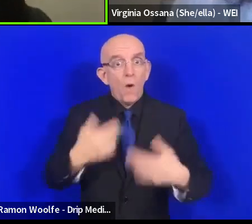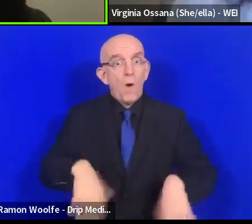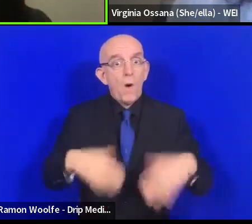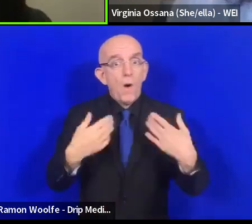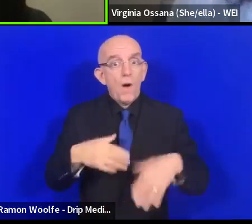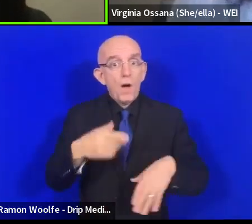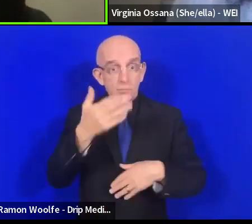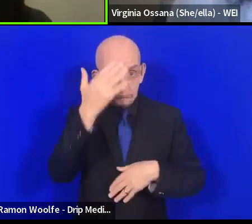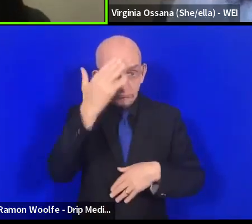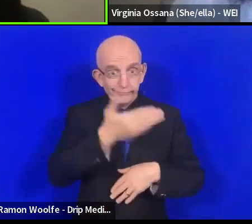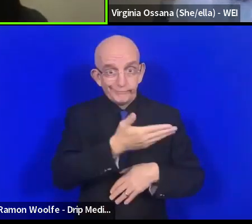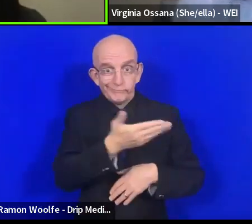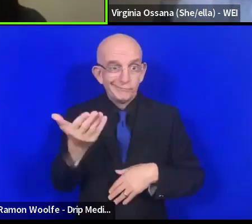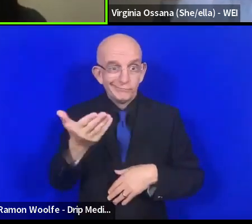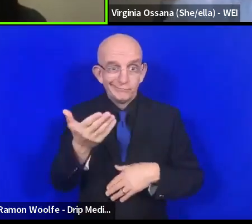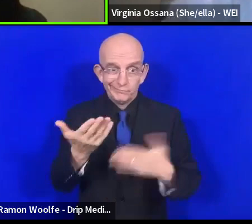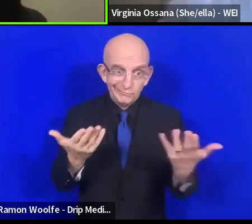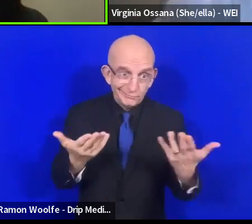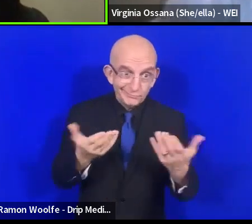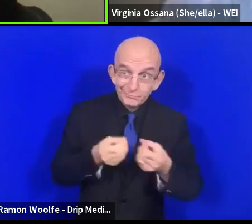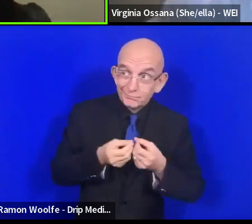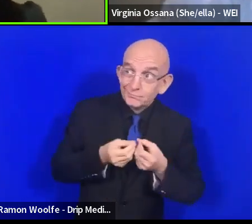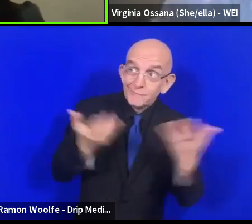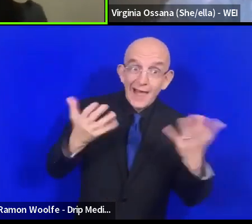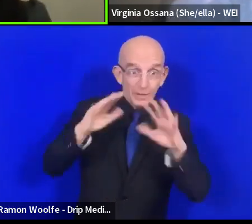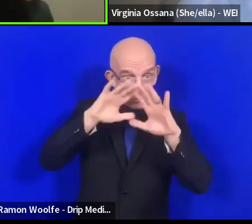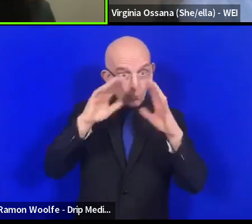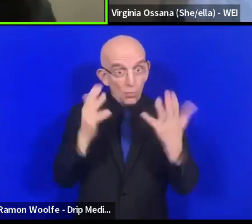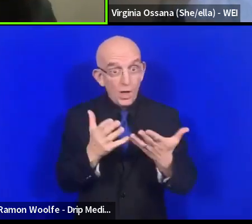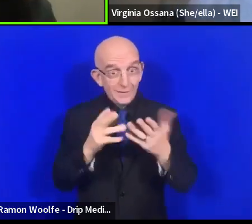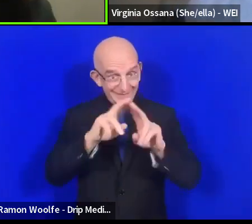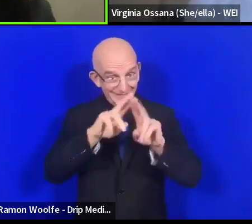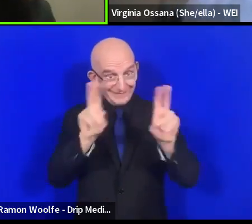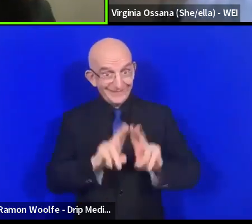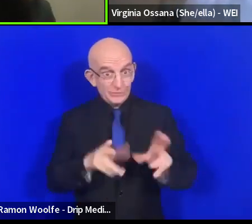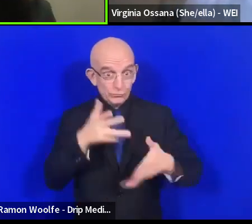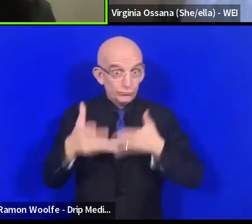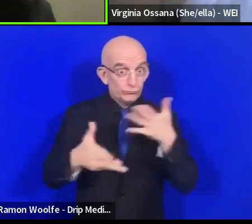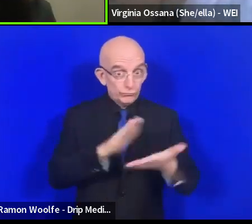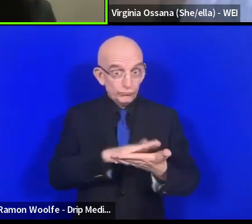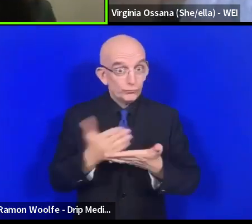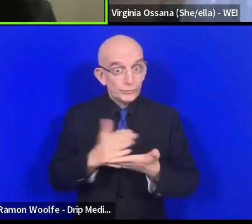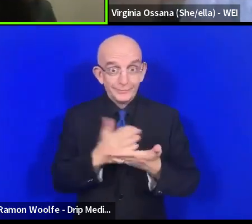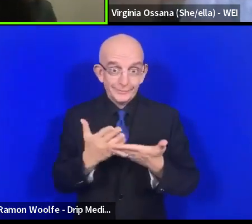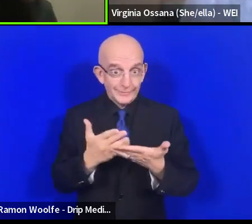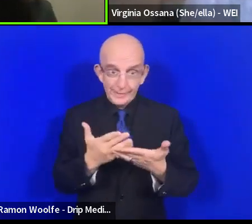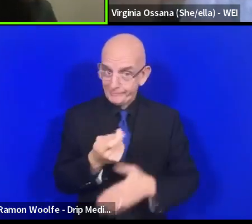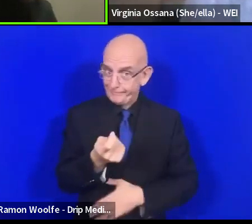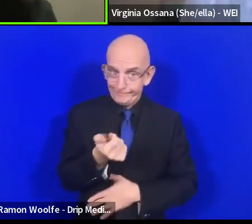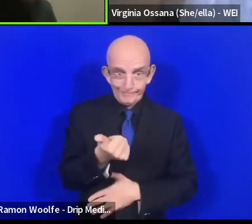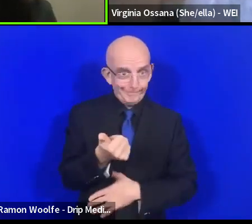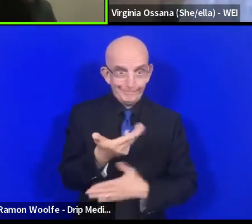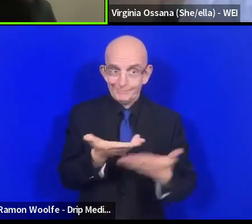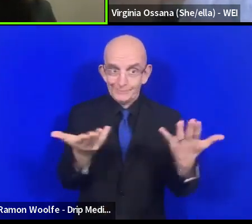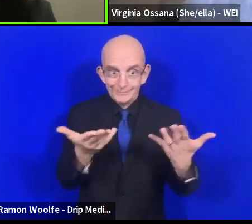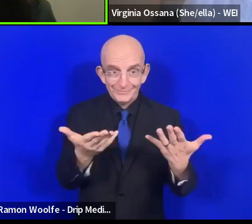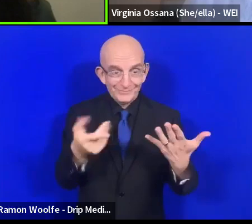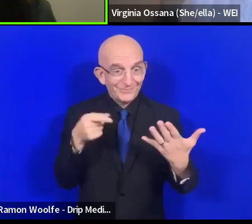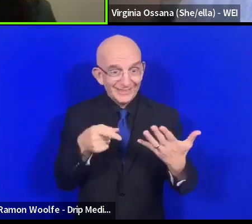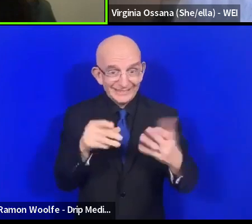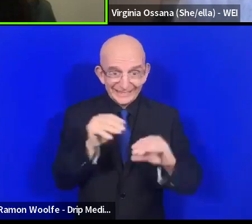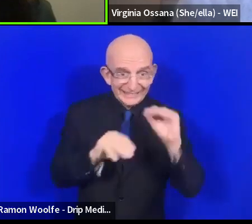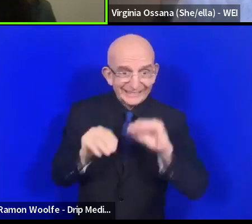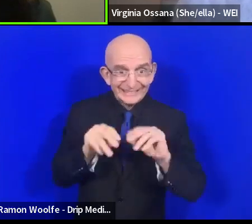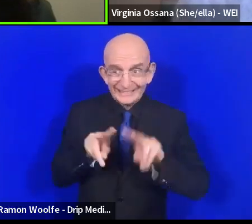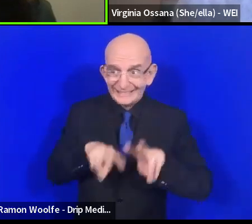very many ISL interpreters in the world. So it just wasn't going to work for the amount of programming. So thinking